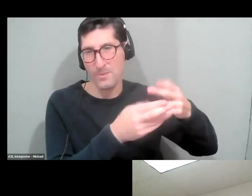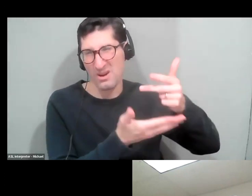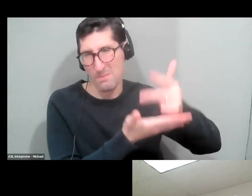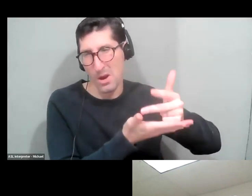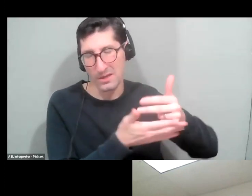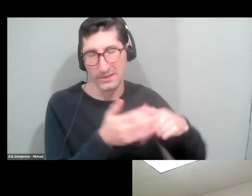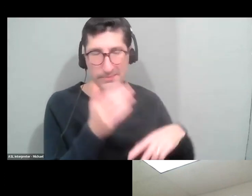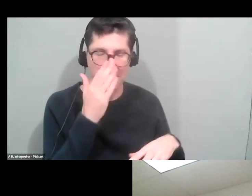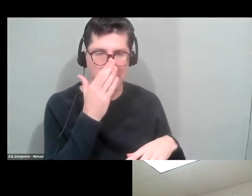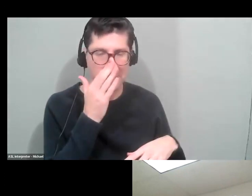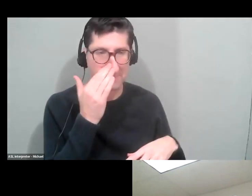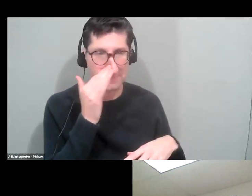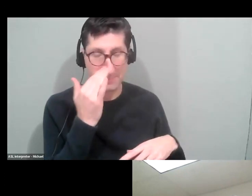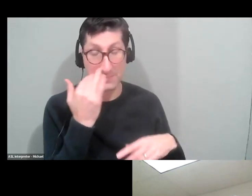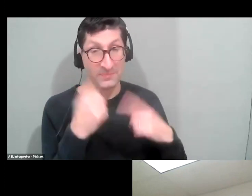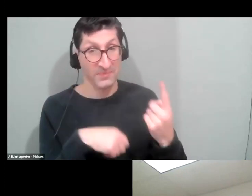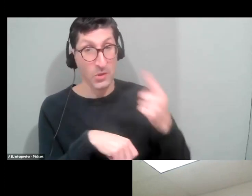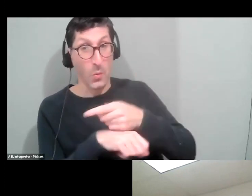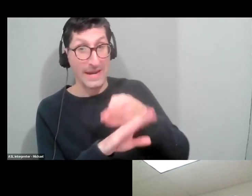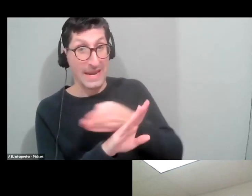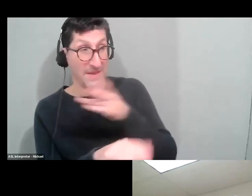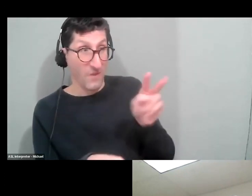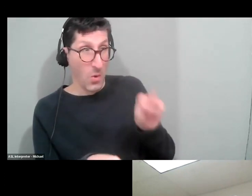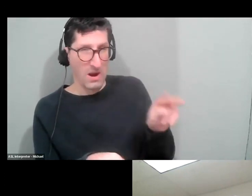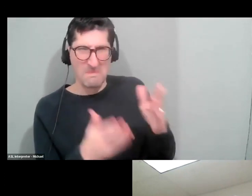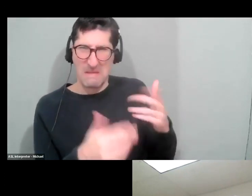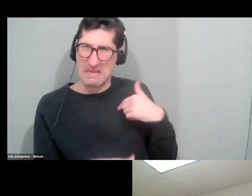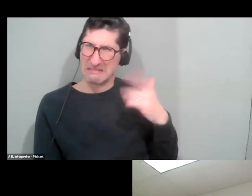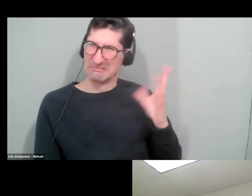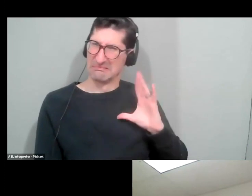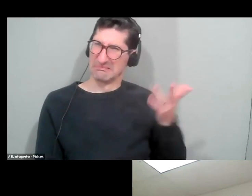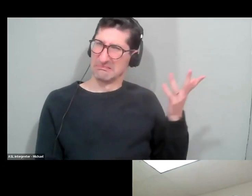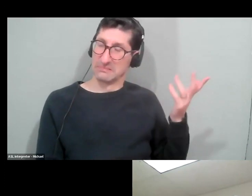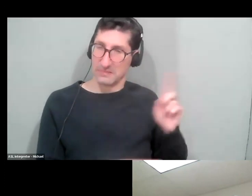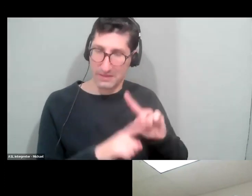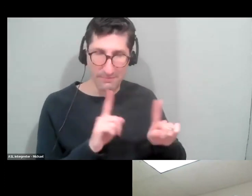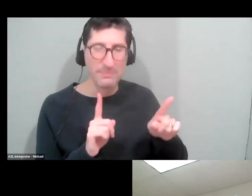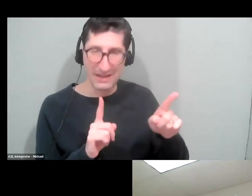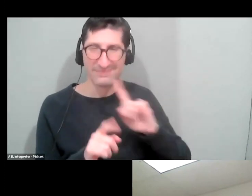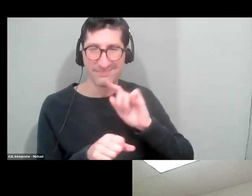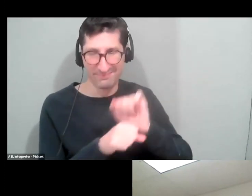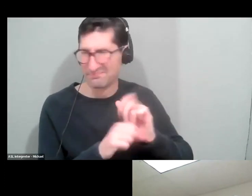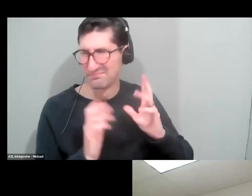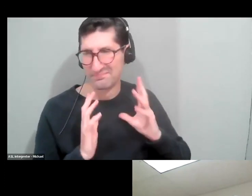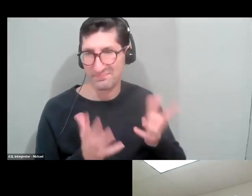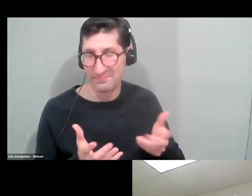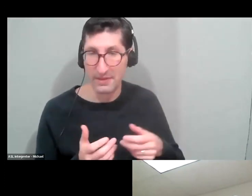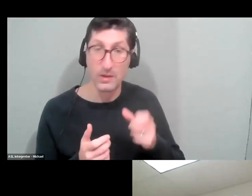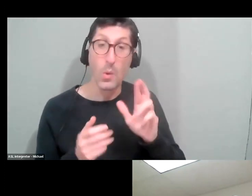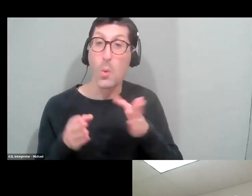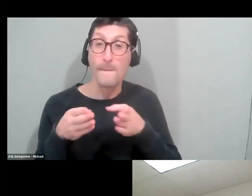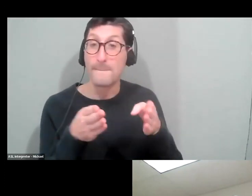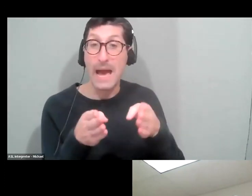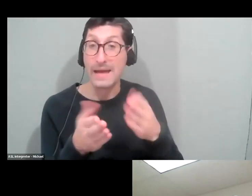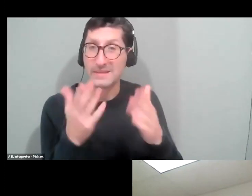So that wouldn't necessarily be set up the same way, or pathways that aren't designated properly other times of year.